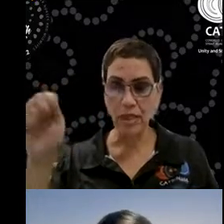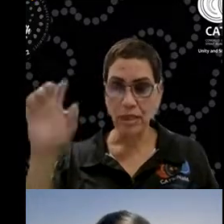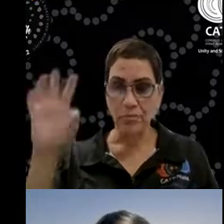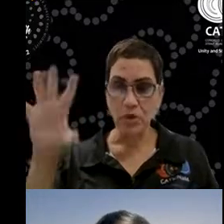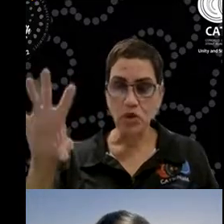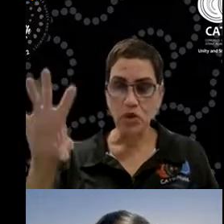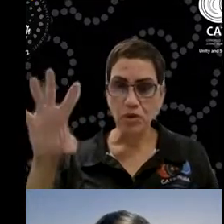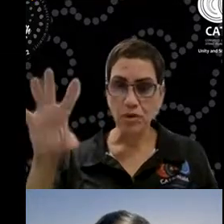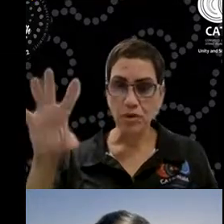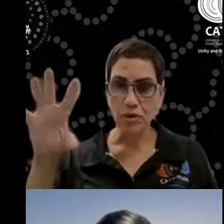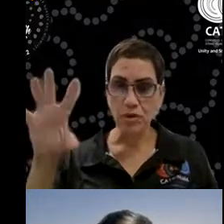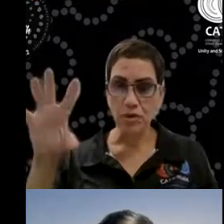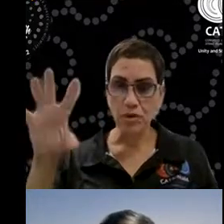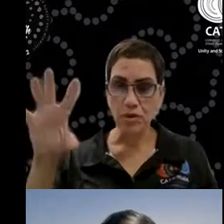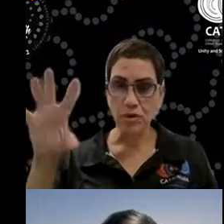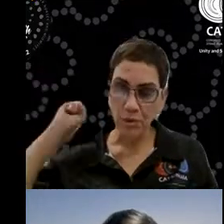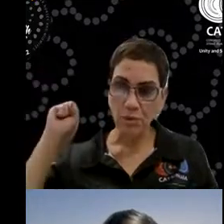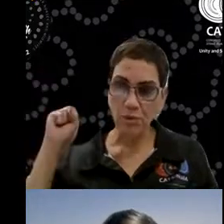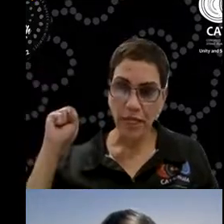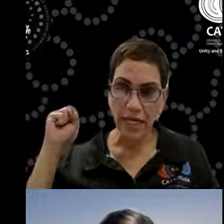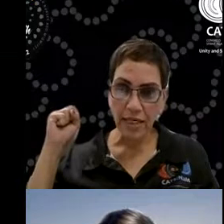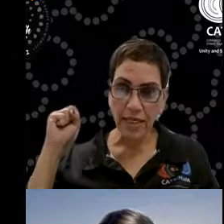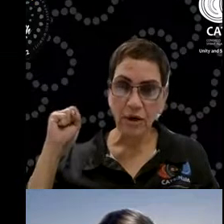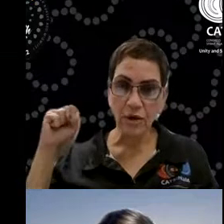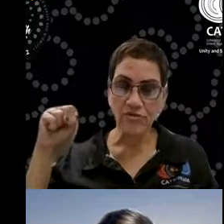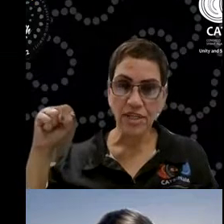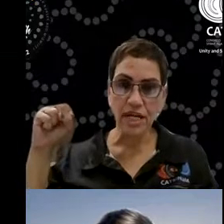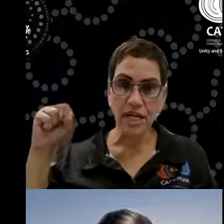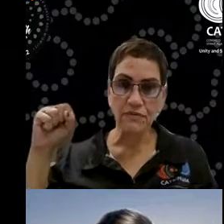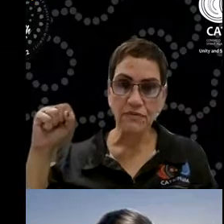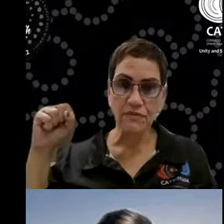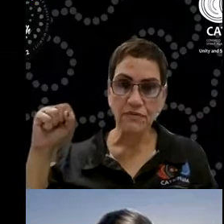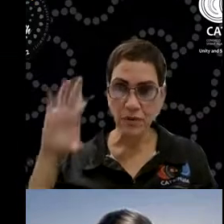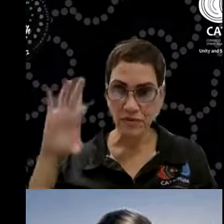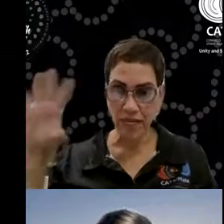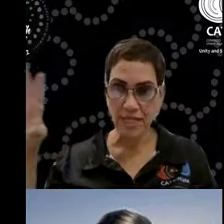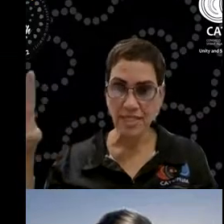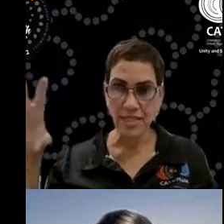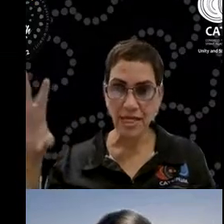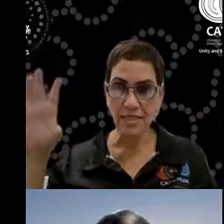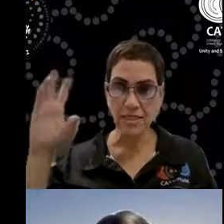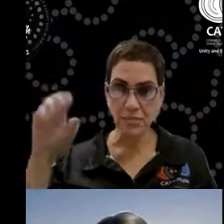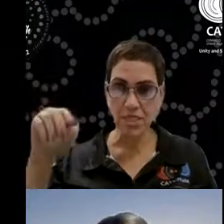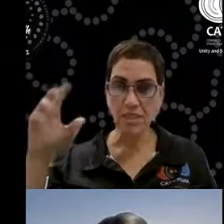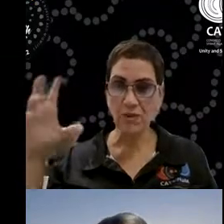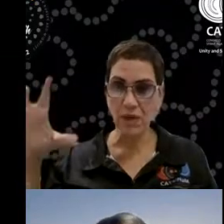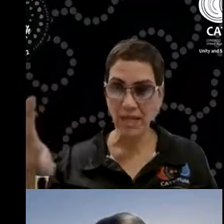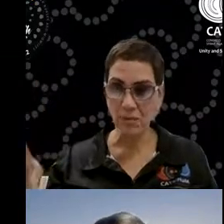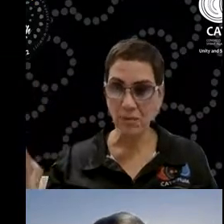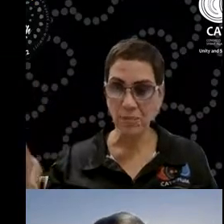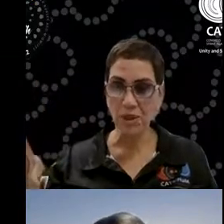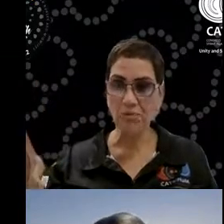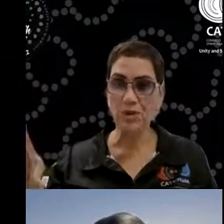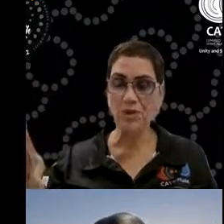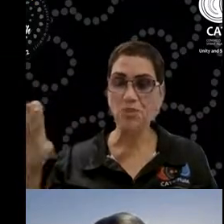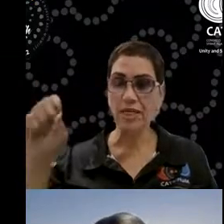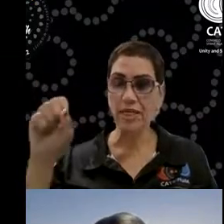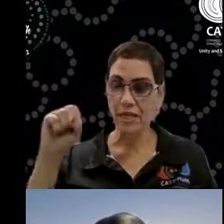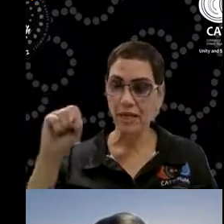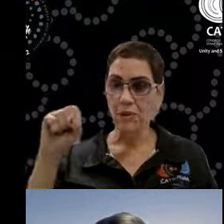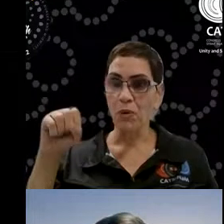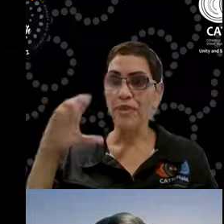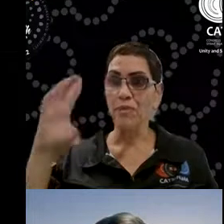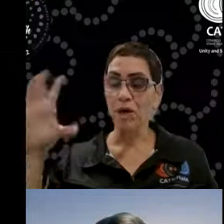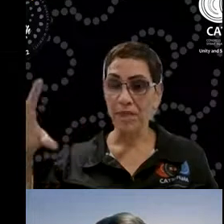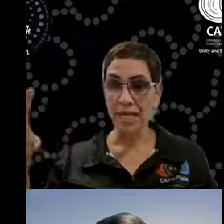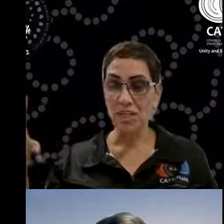say going forward, Module 2 will be the module that we will pull out and hopefully have a suite of case studies, in particular one that might be in the